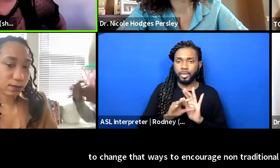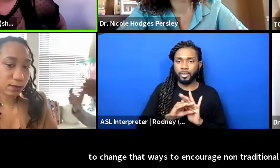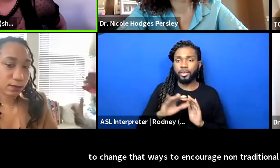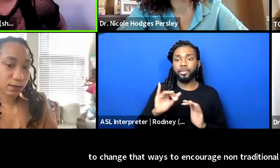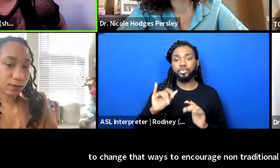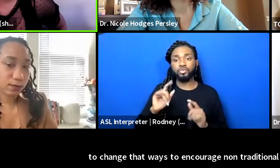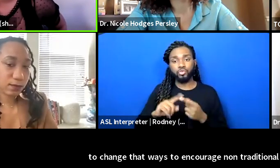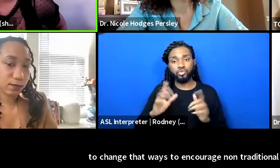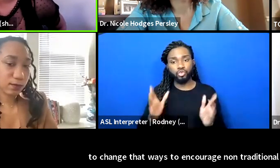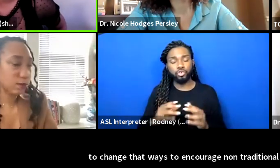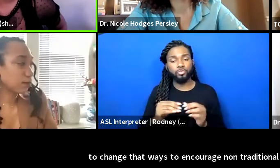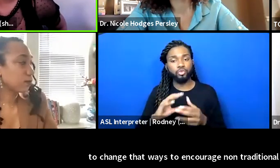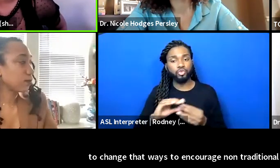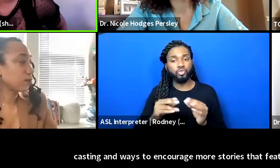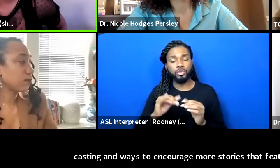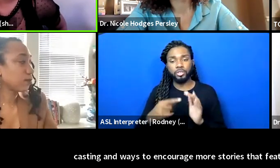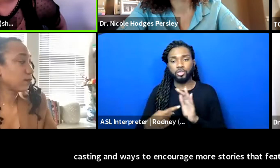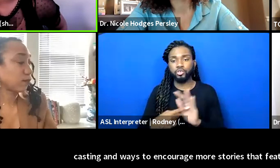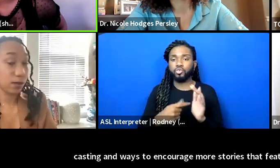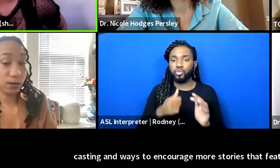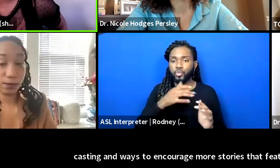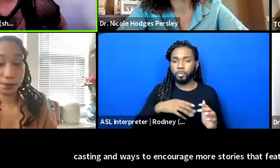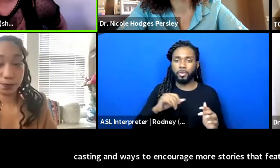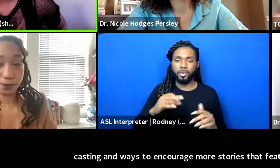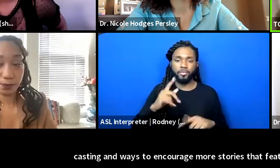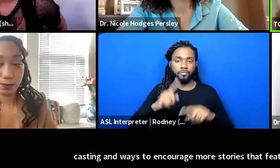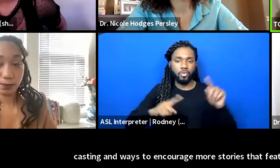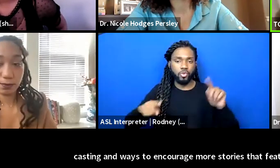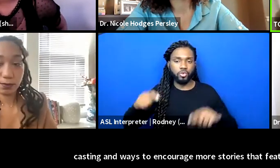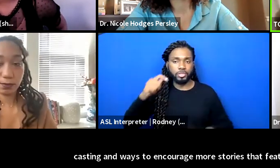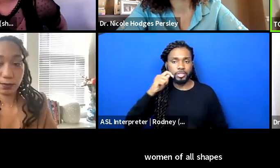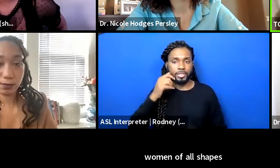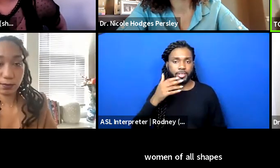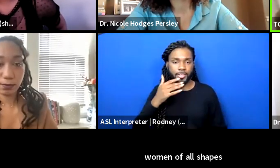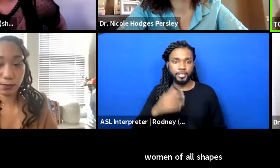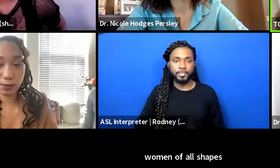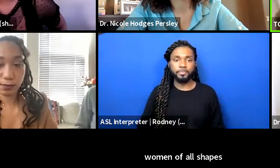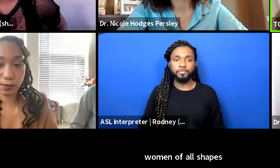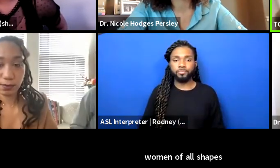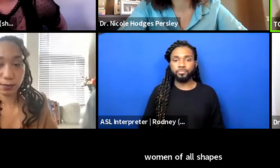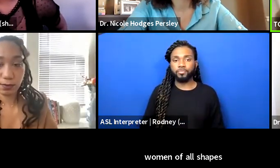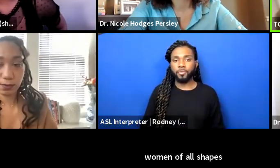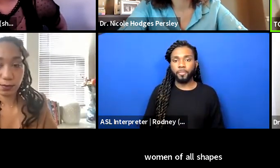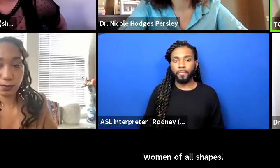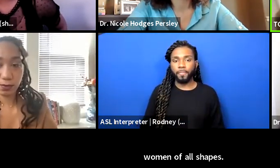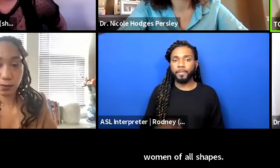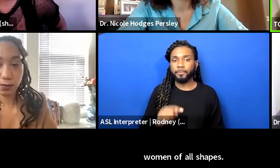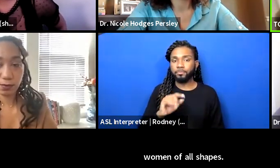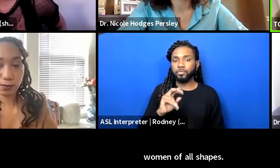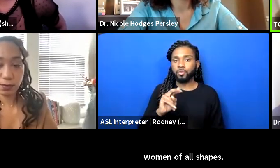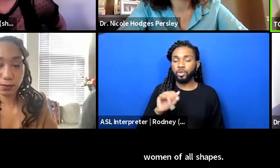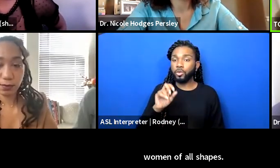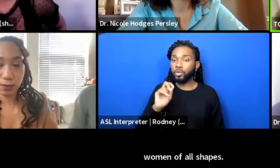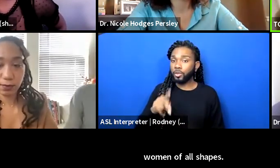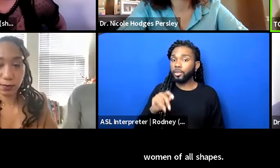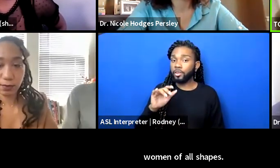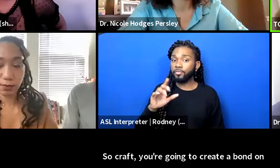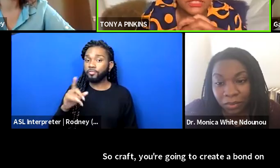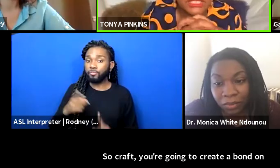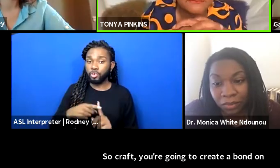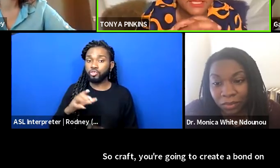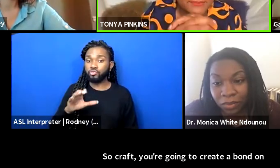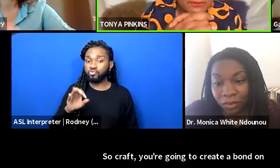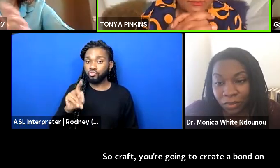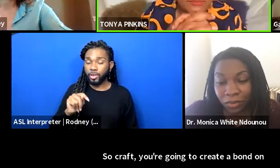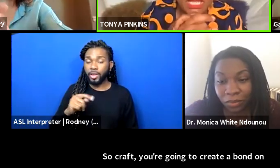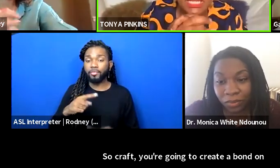more stories that feature women of all shades. So craft, you're going to creative ensemble. You're going to join there because you're going to find that